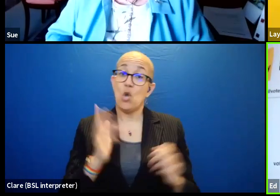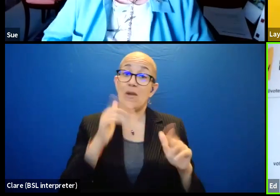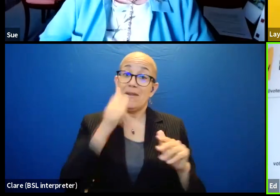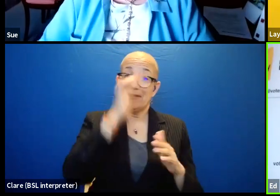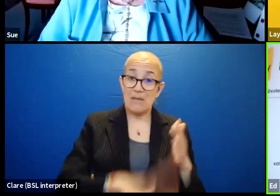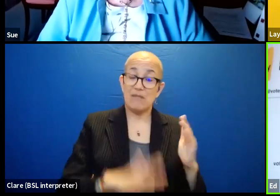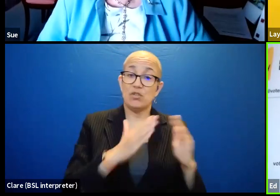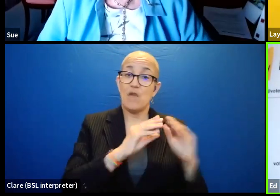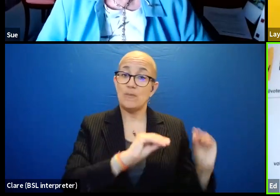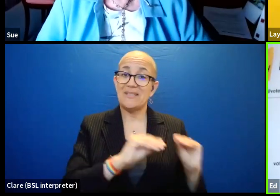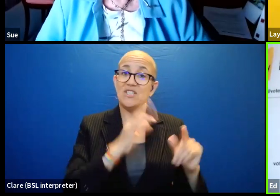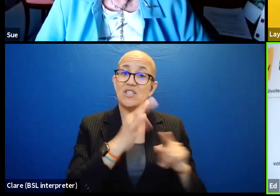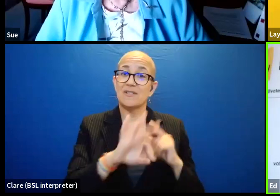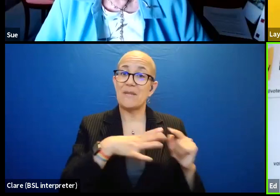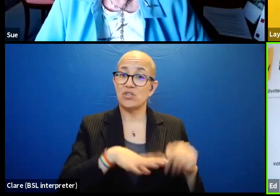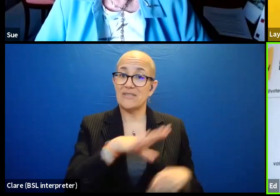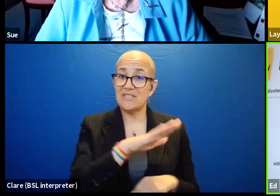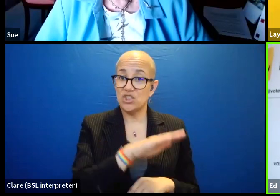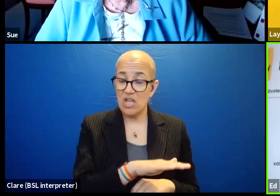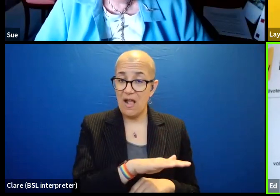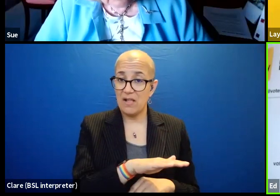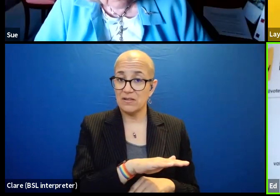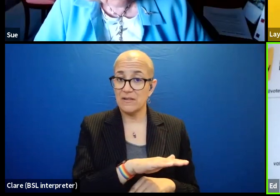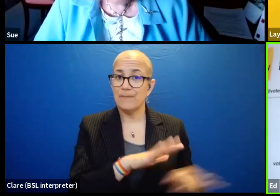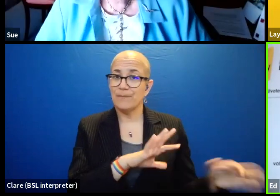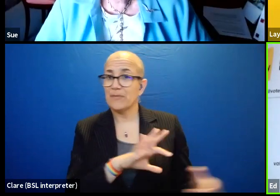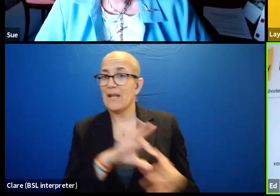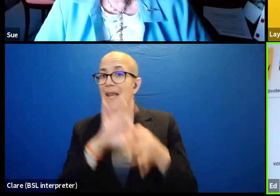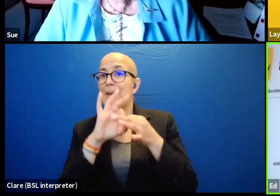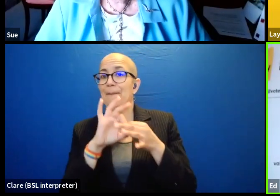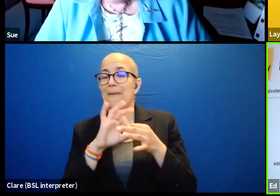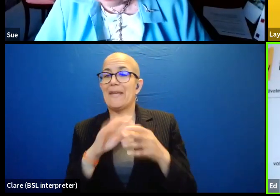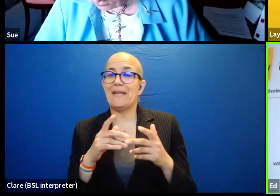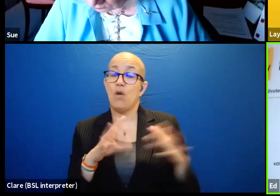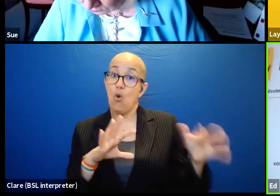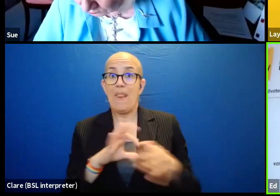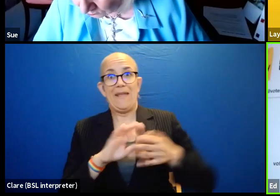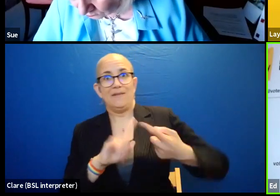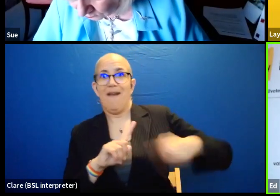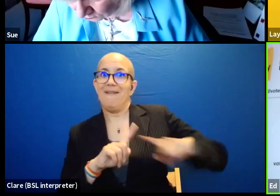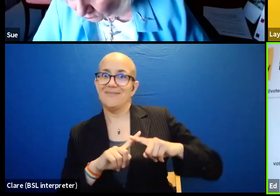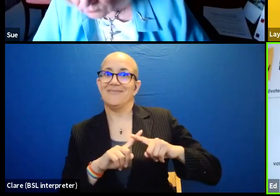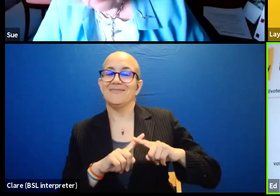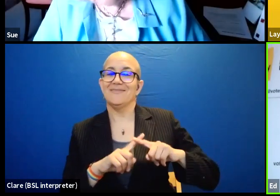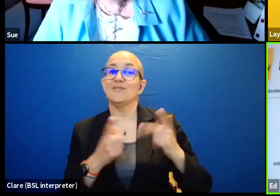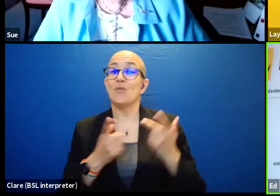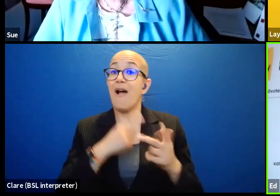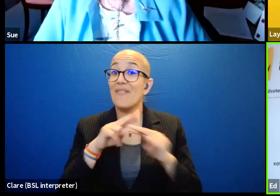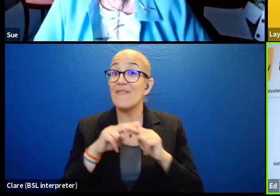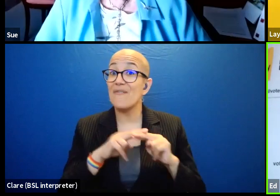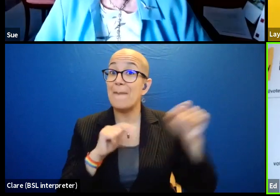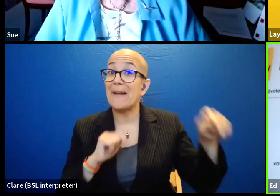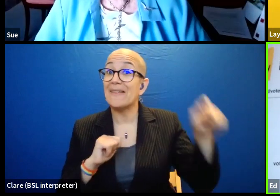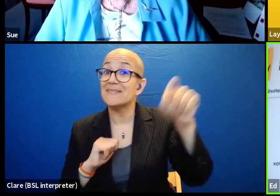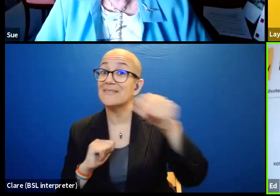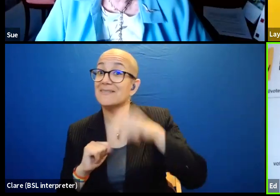needs child has linked me into other, linked us into other families.